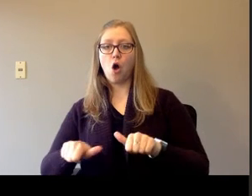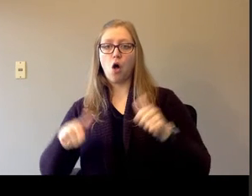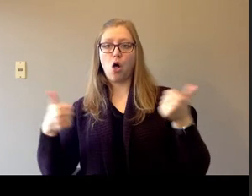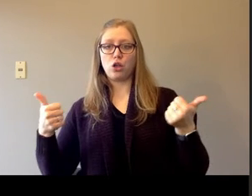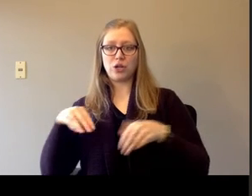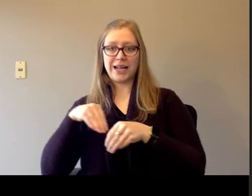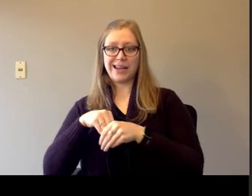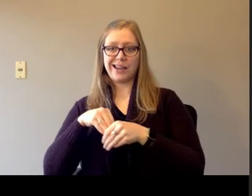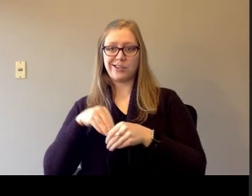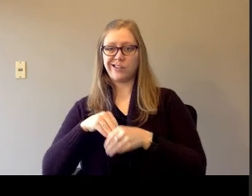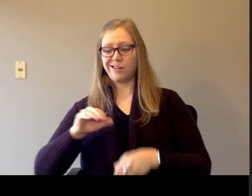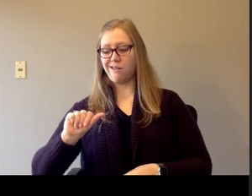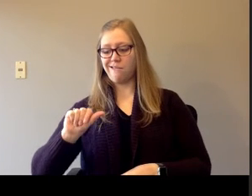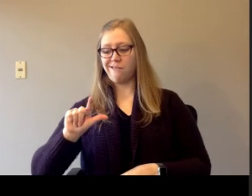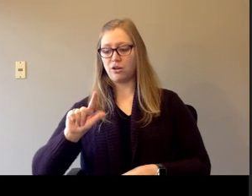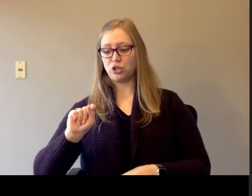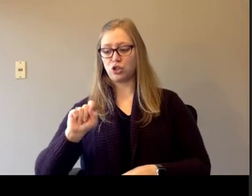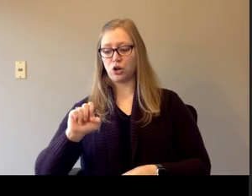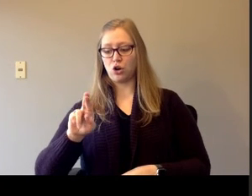1.